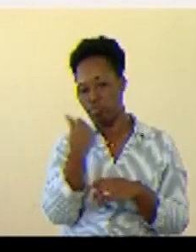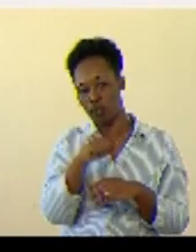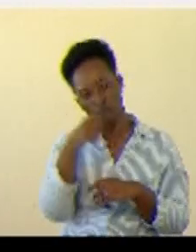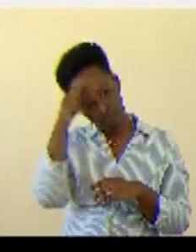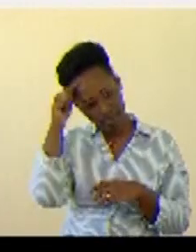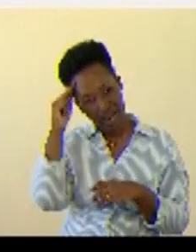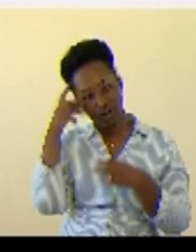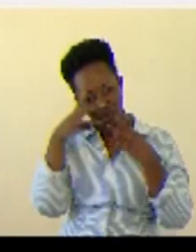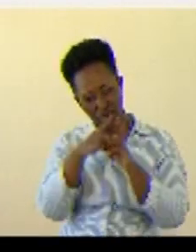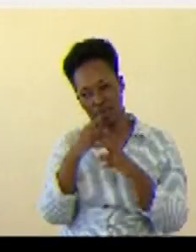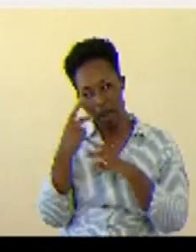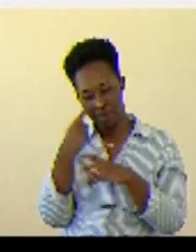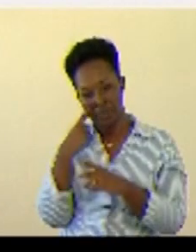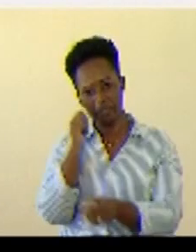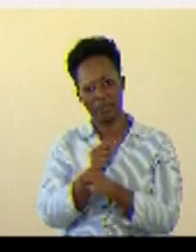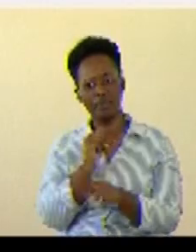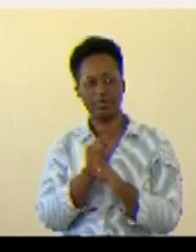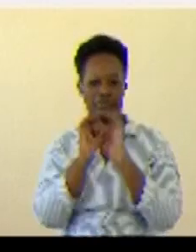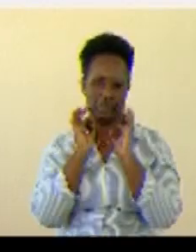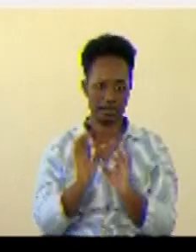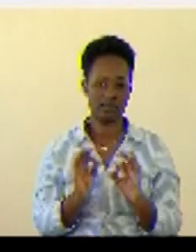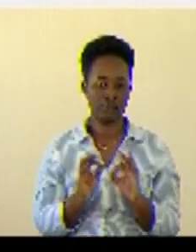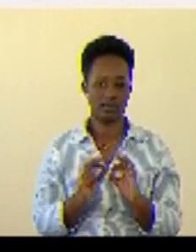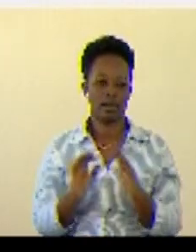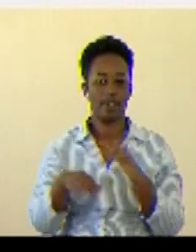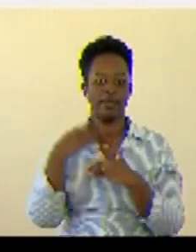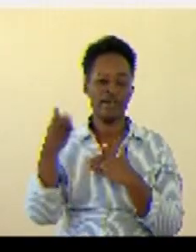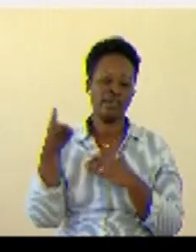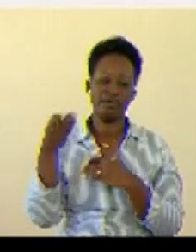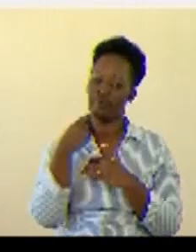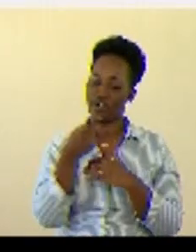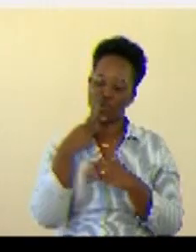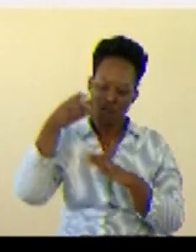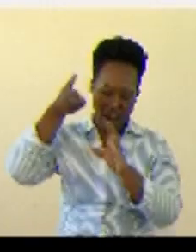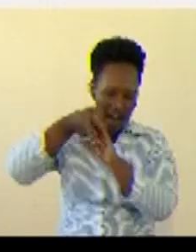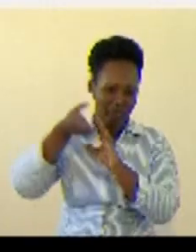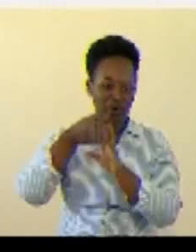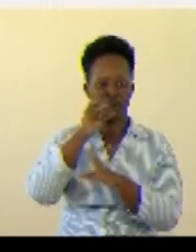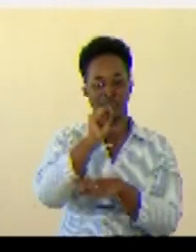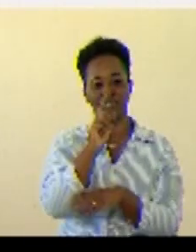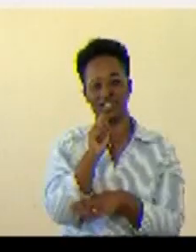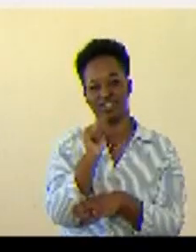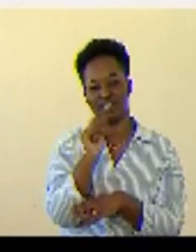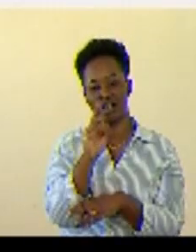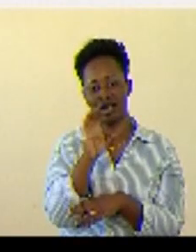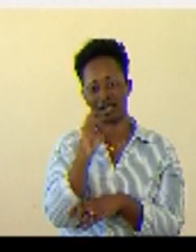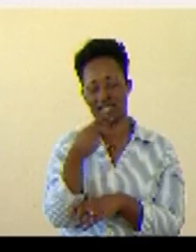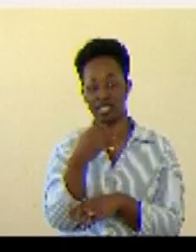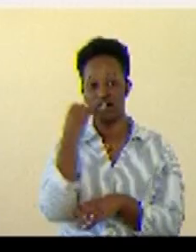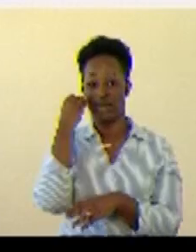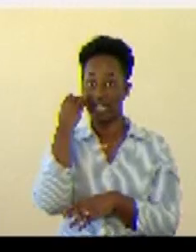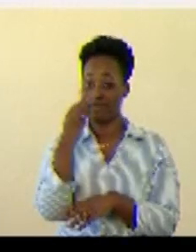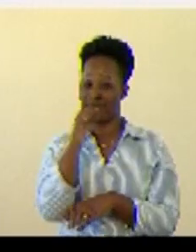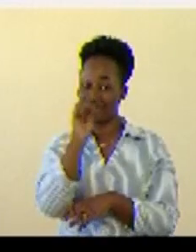is perfect. There is presence of starch in the food sample. If there is no starch, I've seen that I used the